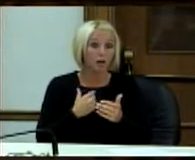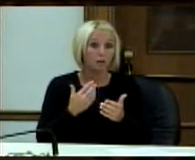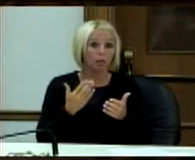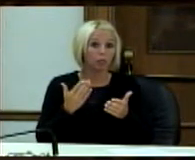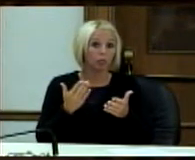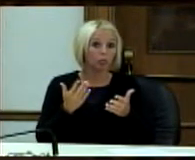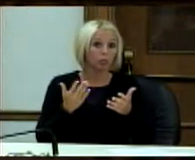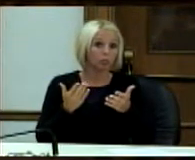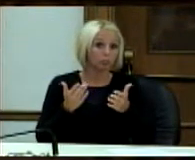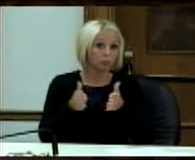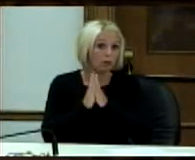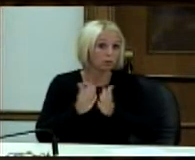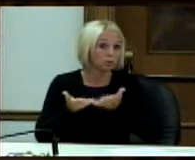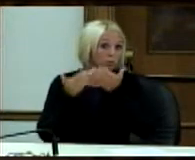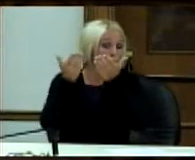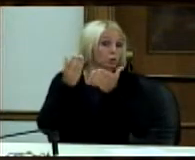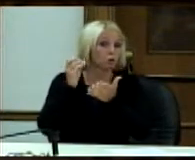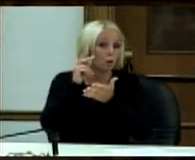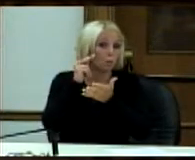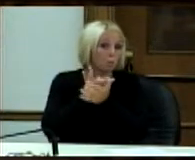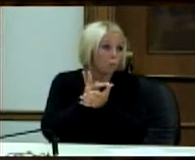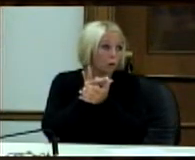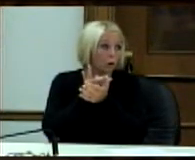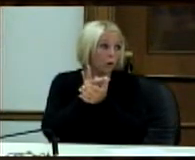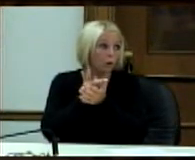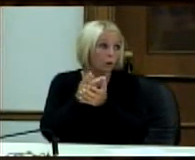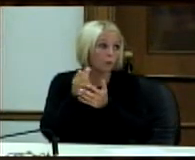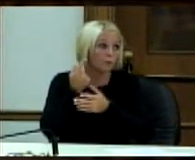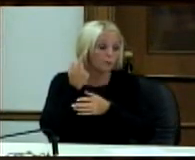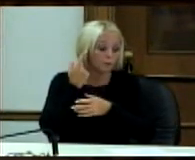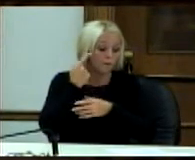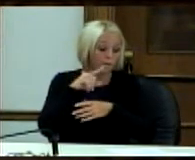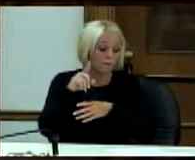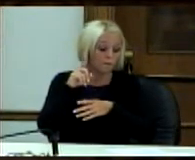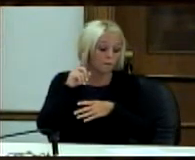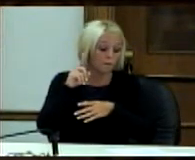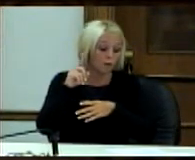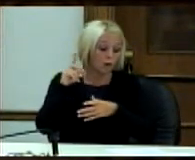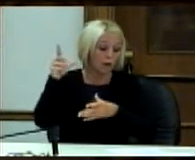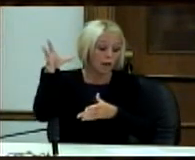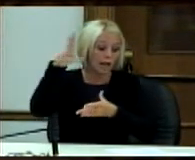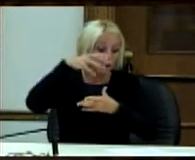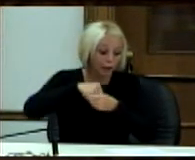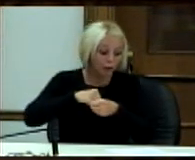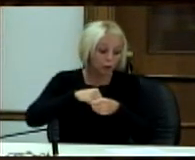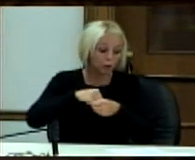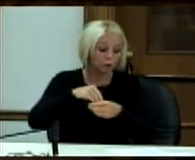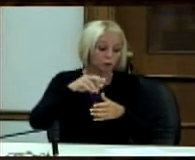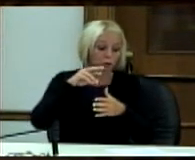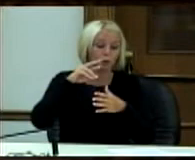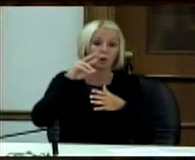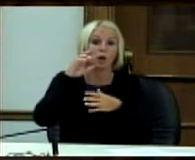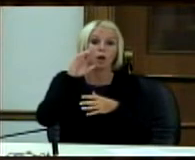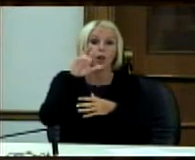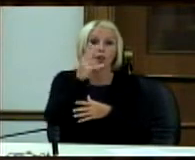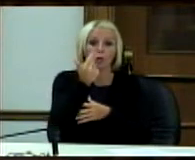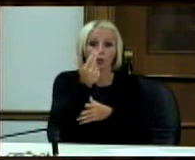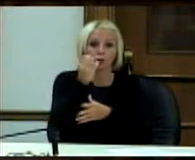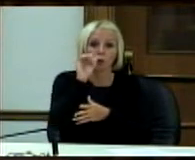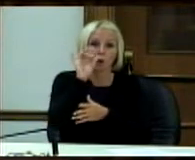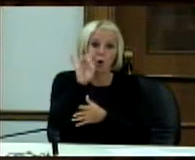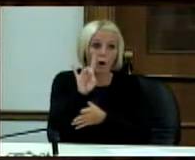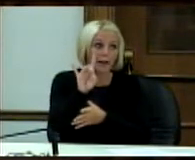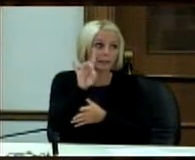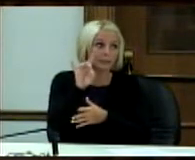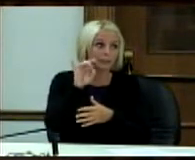entertain a motion to approve the annual business office resolutions for fiscal year 2014, which include Resolution 1308,